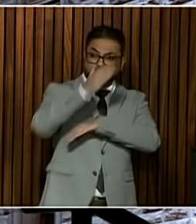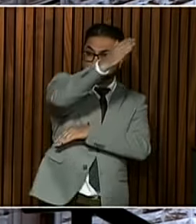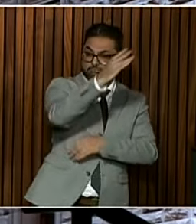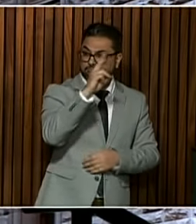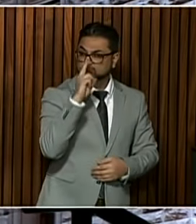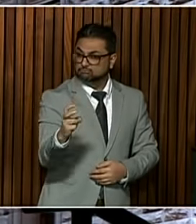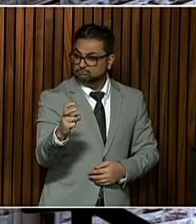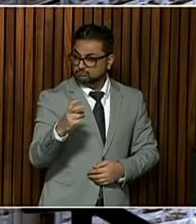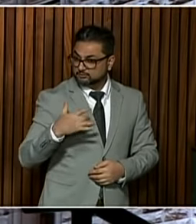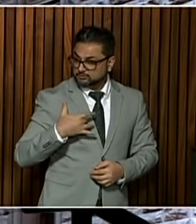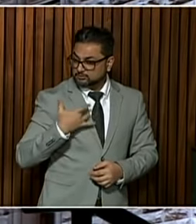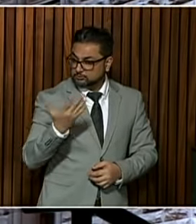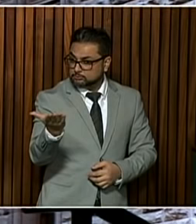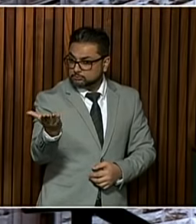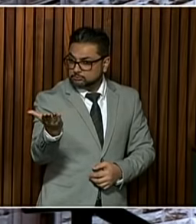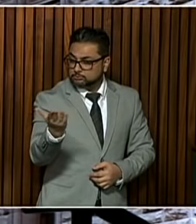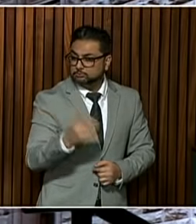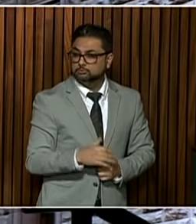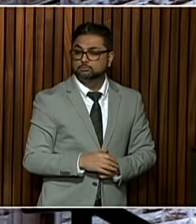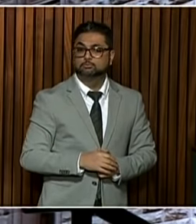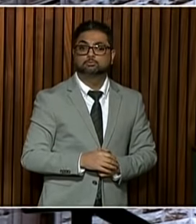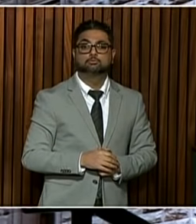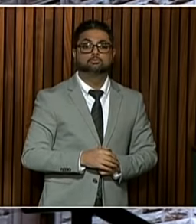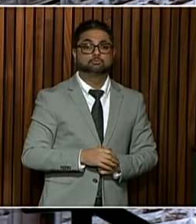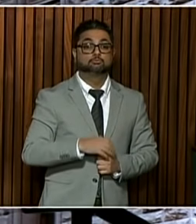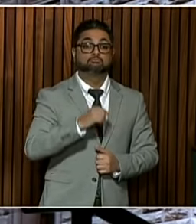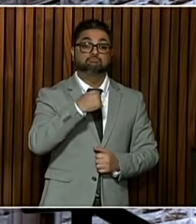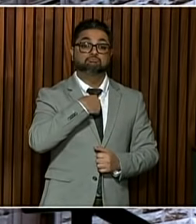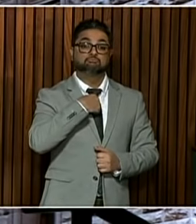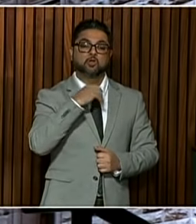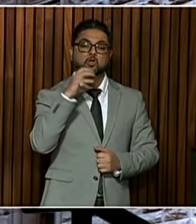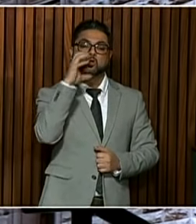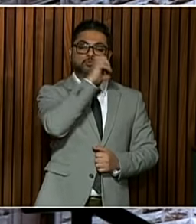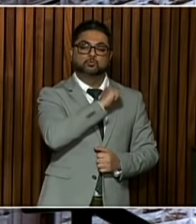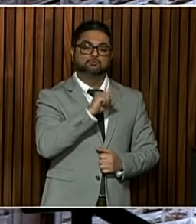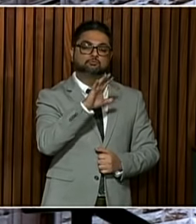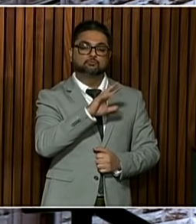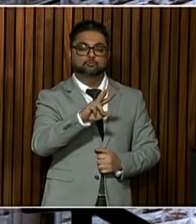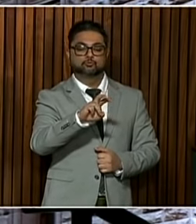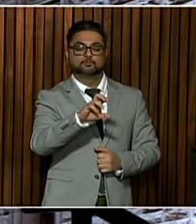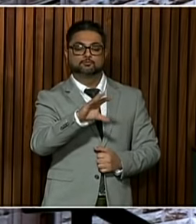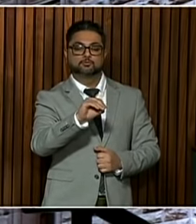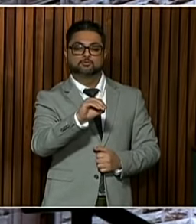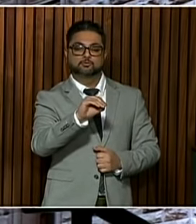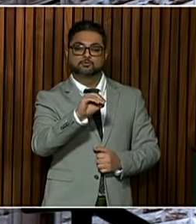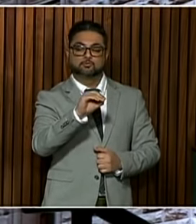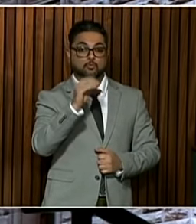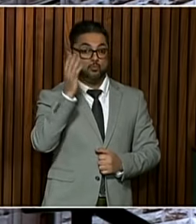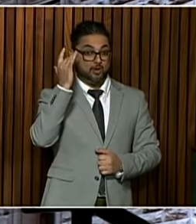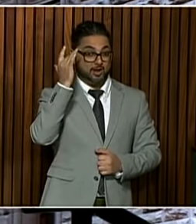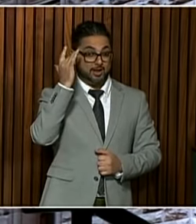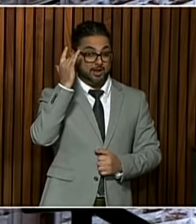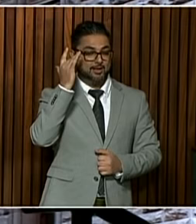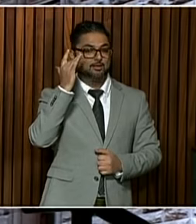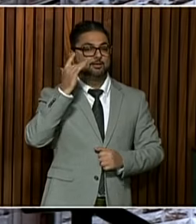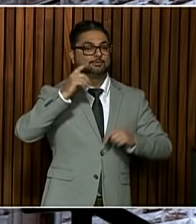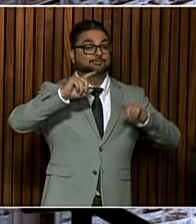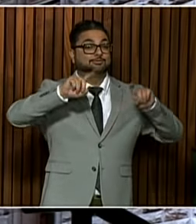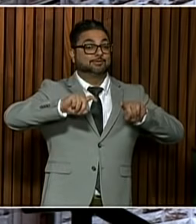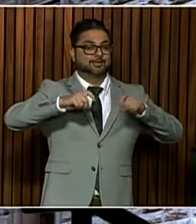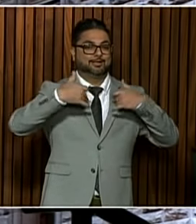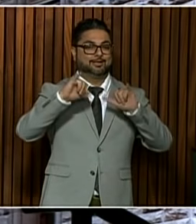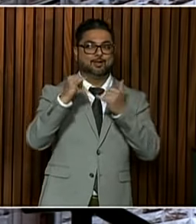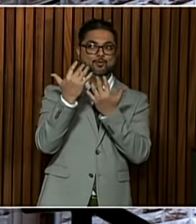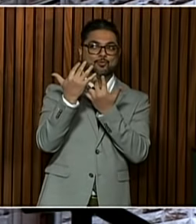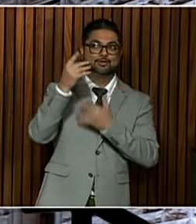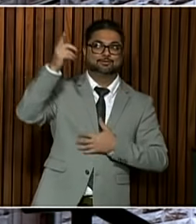the mid twos, especially we're doing with the backlog of the tests. We still have a backlog of 8,400